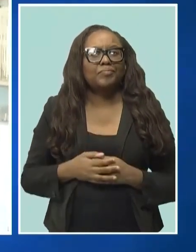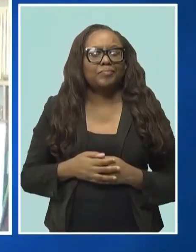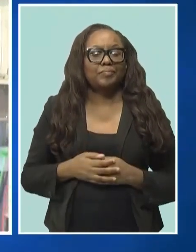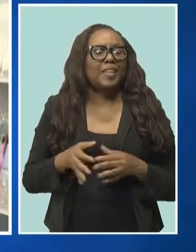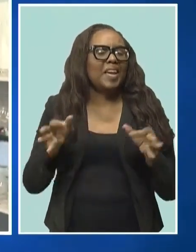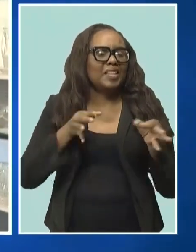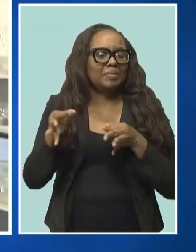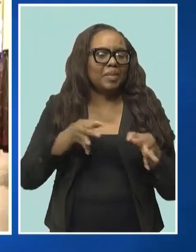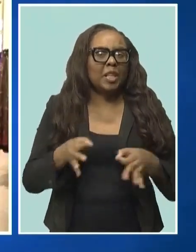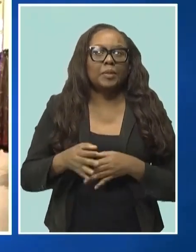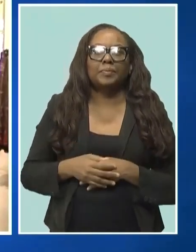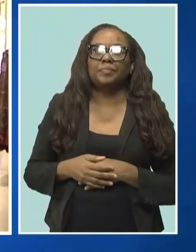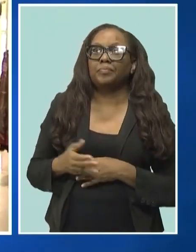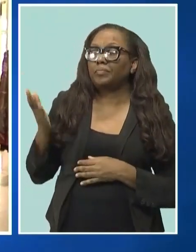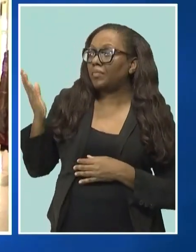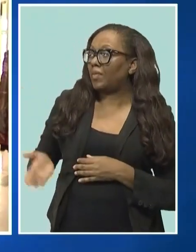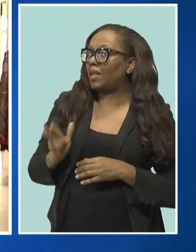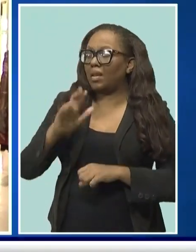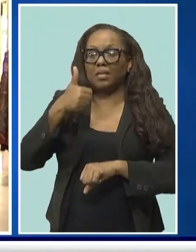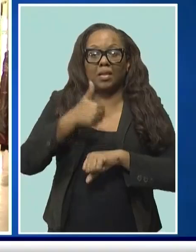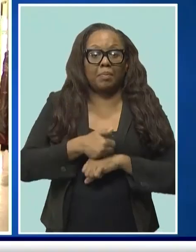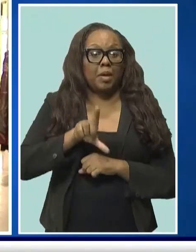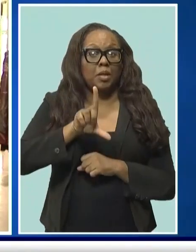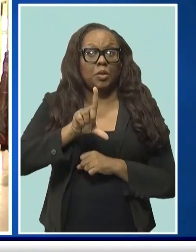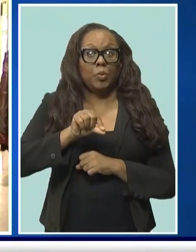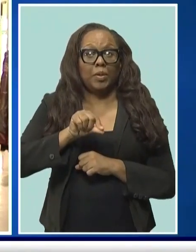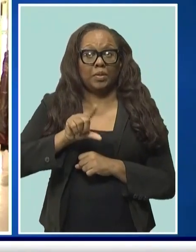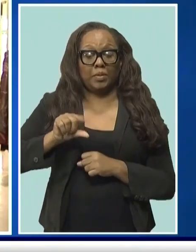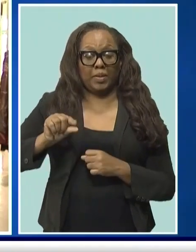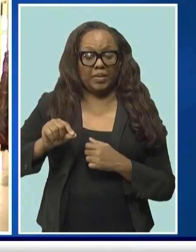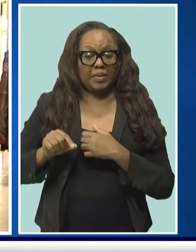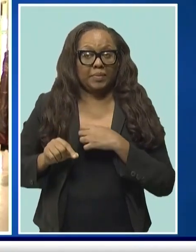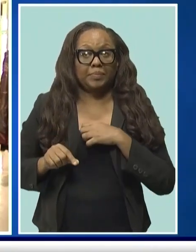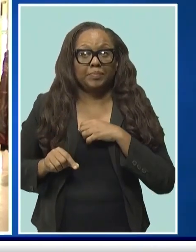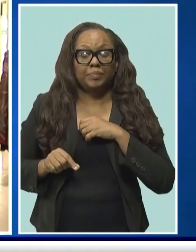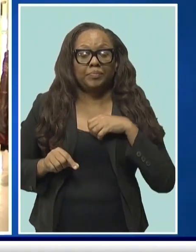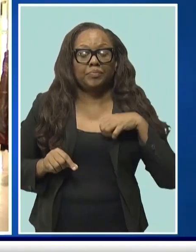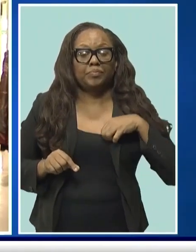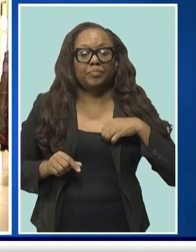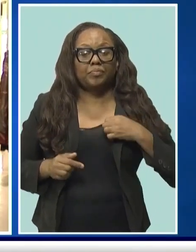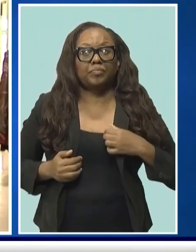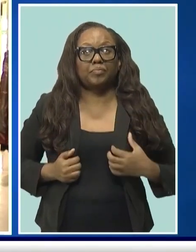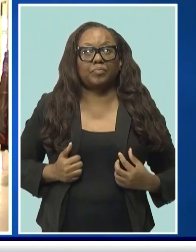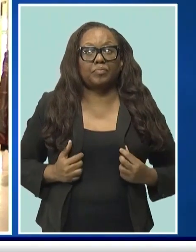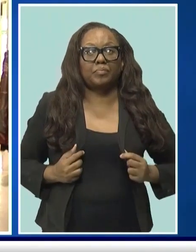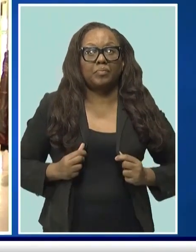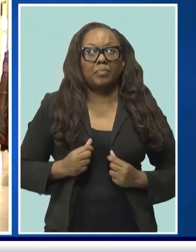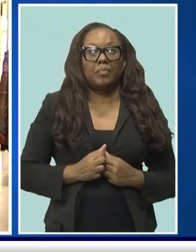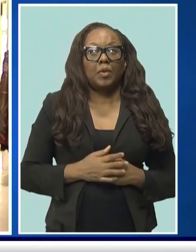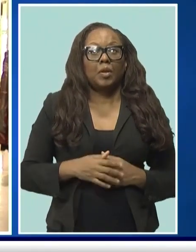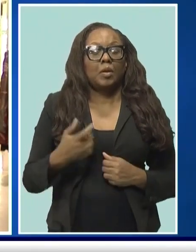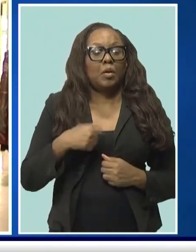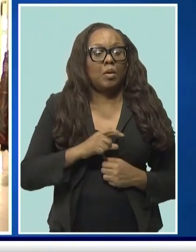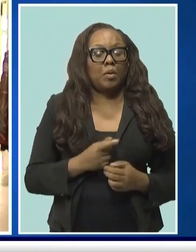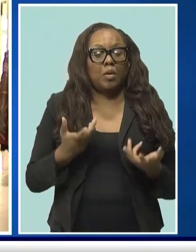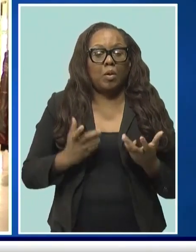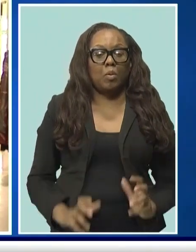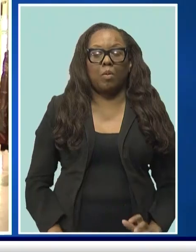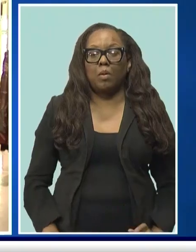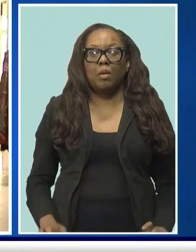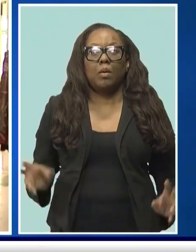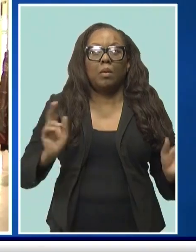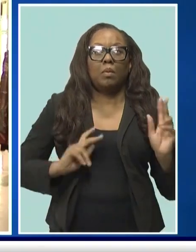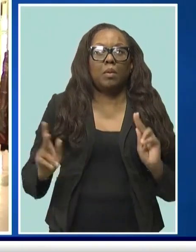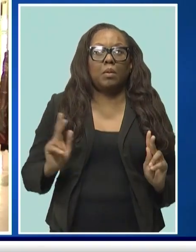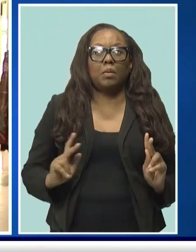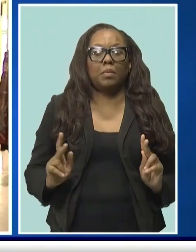was founded in 2020 with the idea that pre-loved items do not end up in the landfill. An opportunity